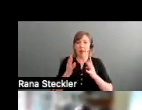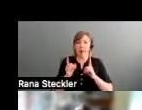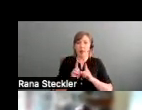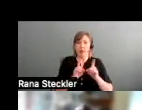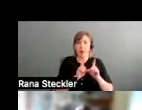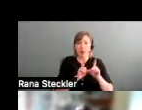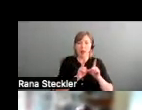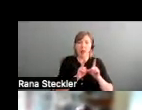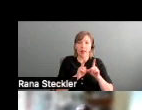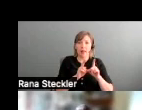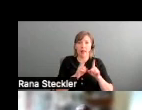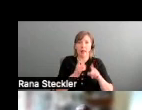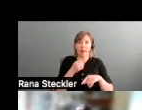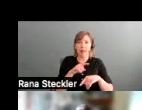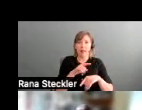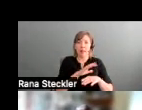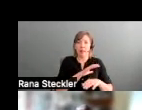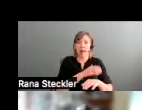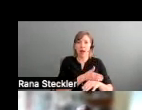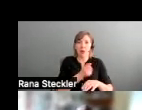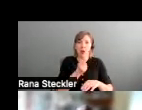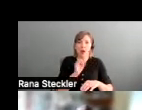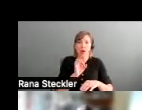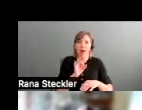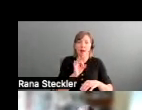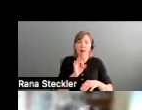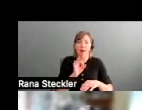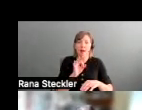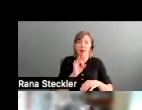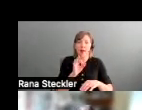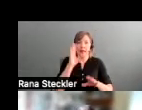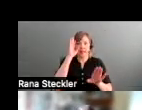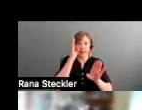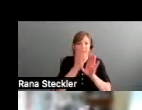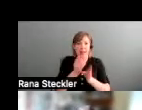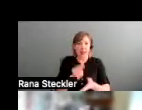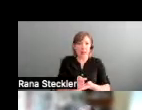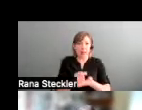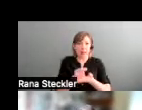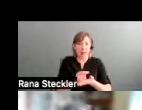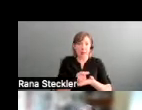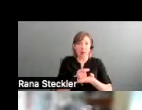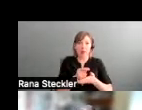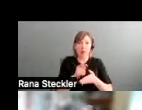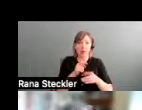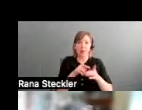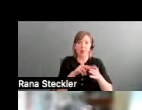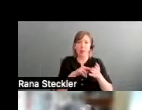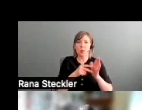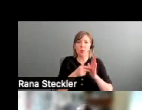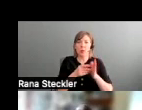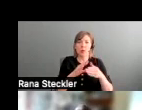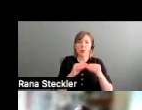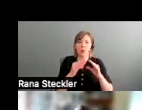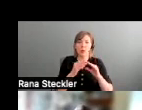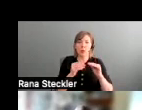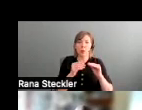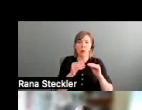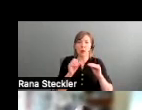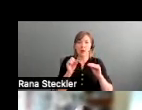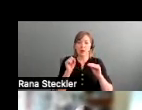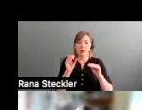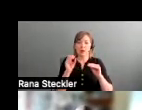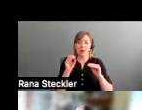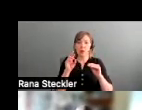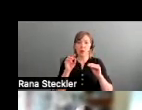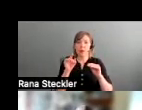well, the power of psychotherapeutics, which is basically the story of Thorazine in